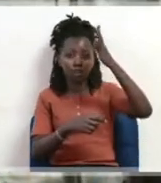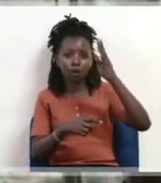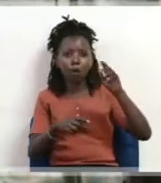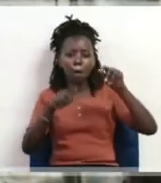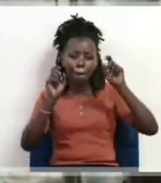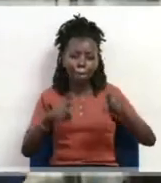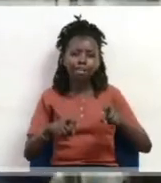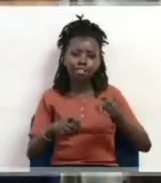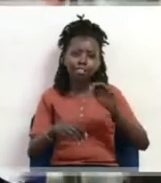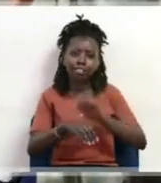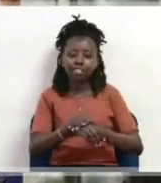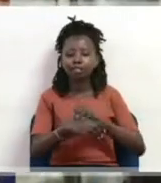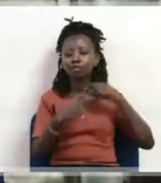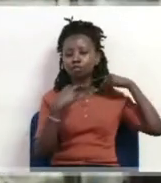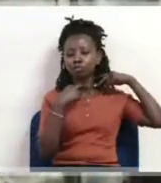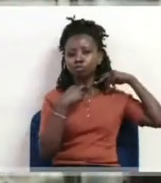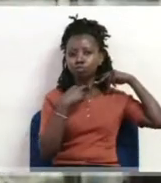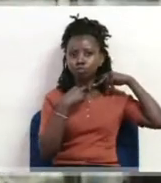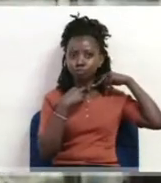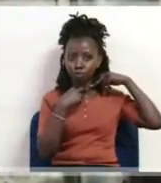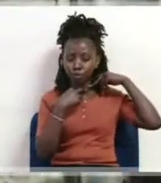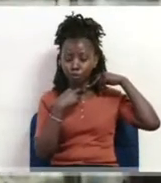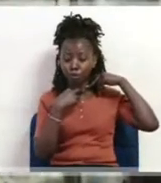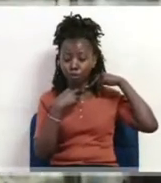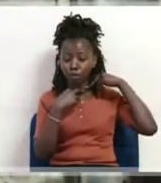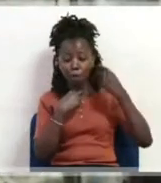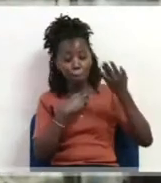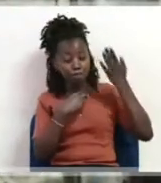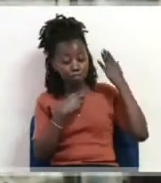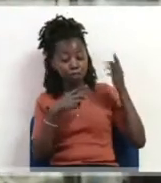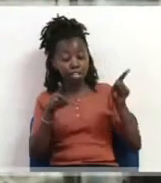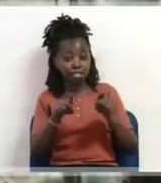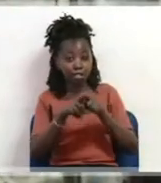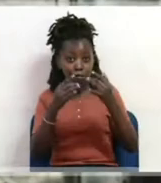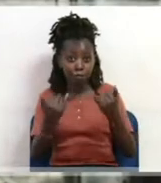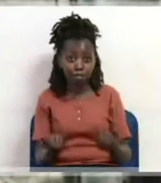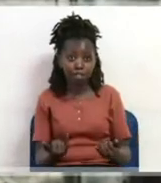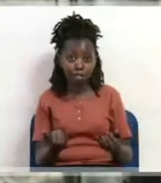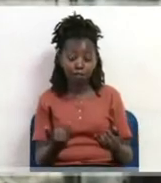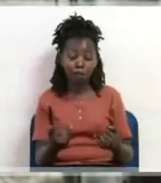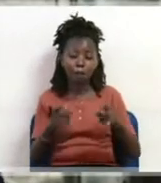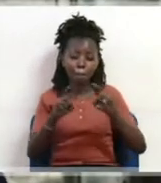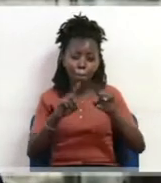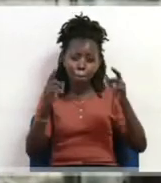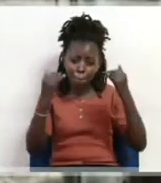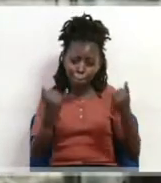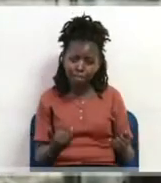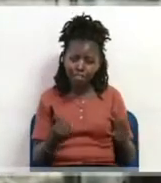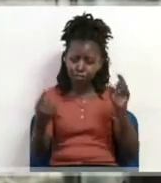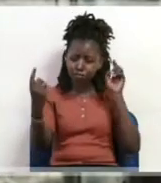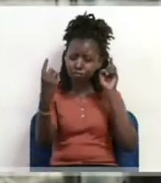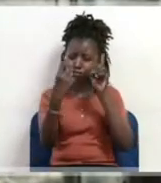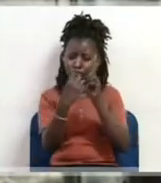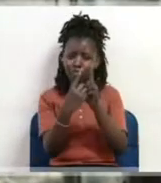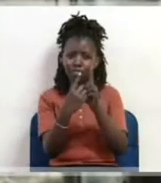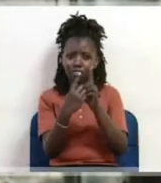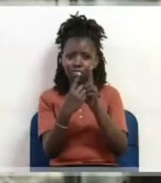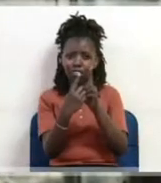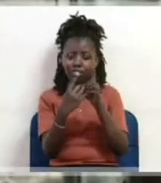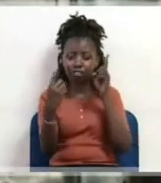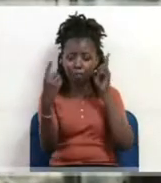into a harsh master then and even now. But we have to face it. Deal with your